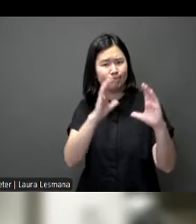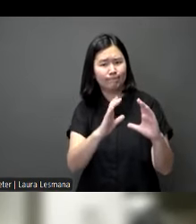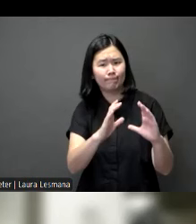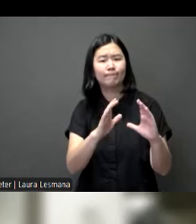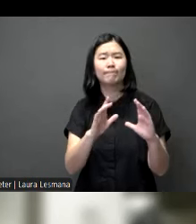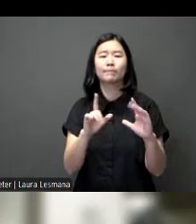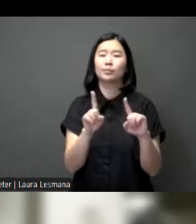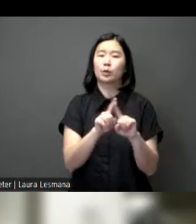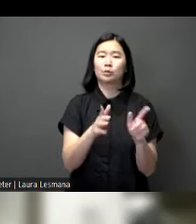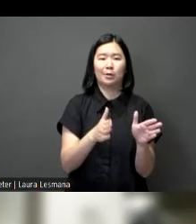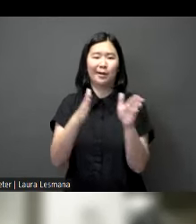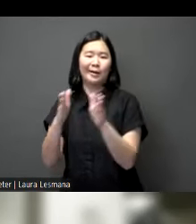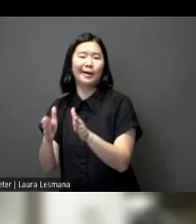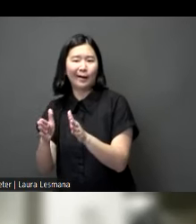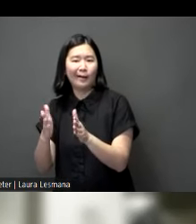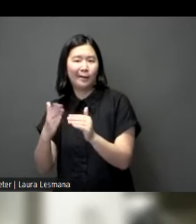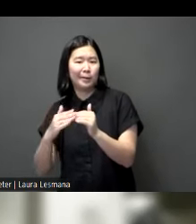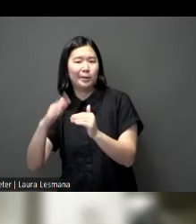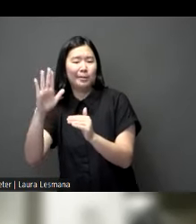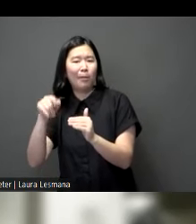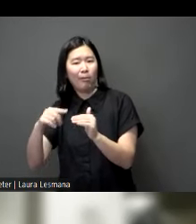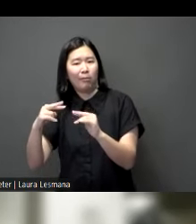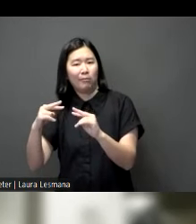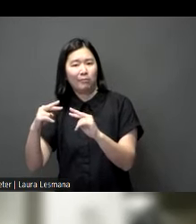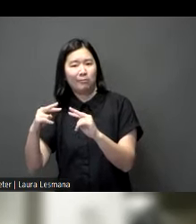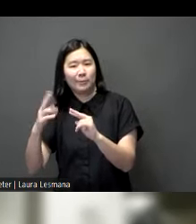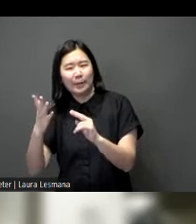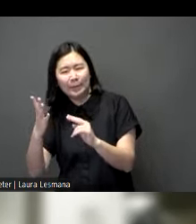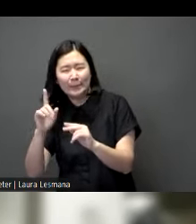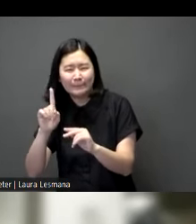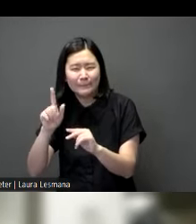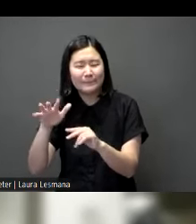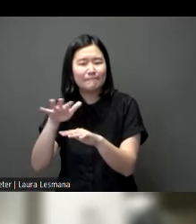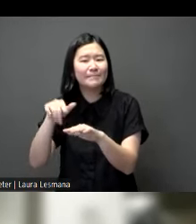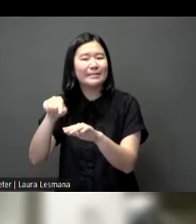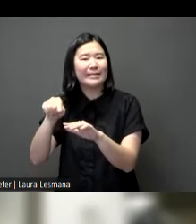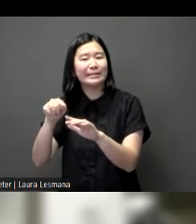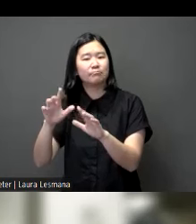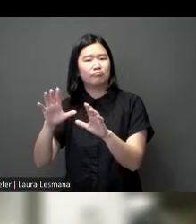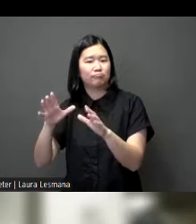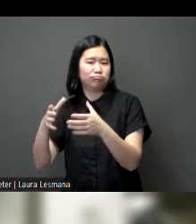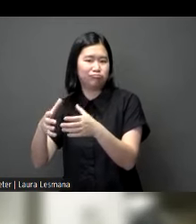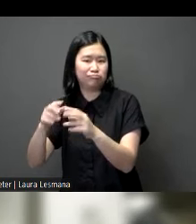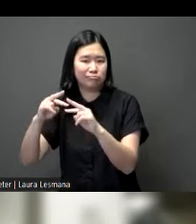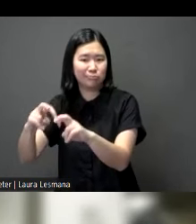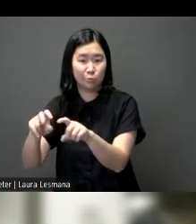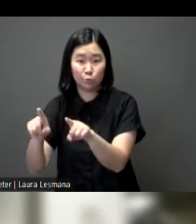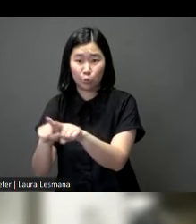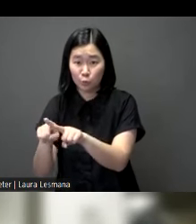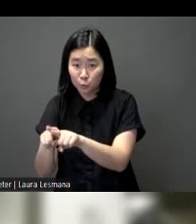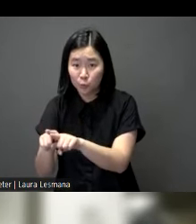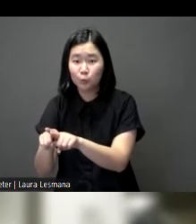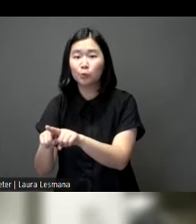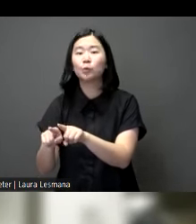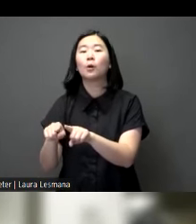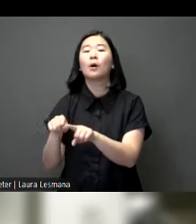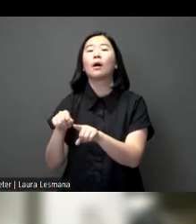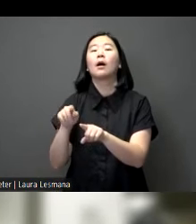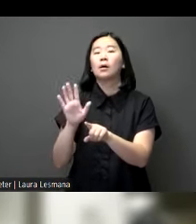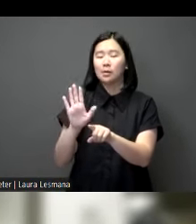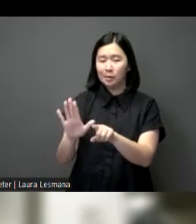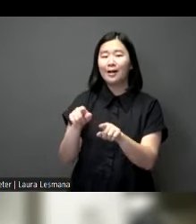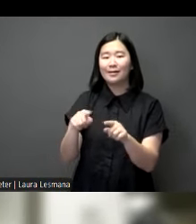redesigned the different programs that we have with breast cancer and cervical uterine cancer? And we wanted